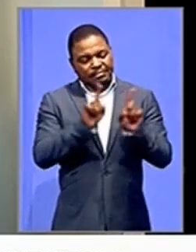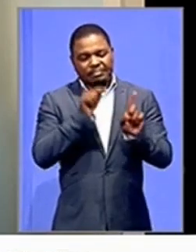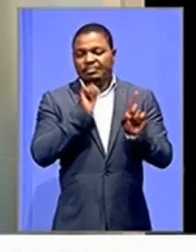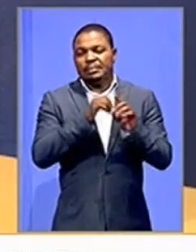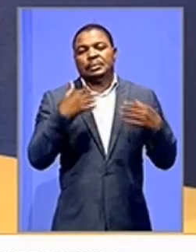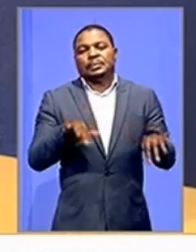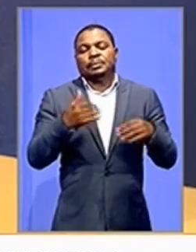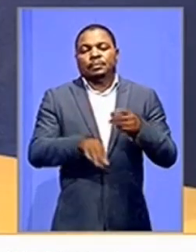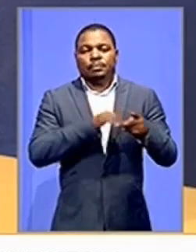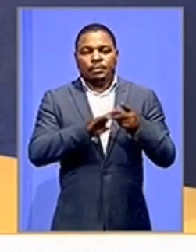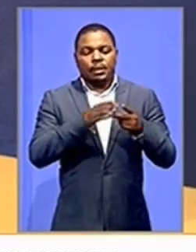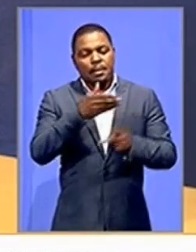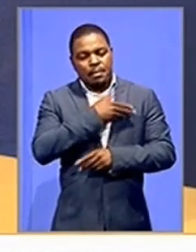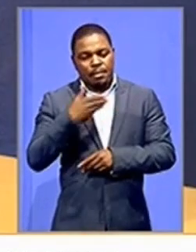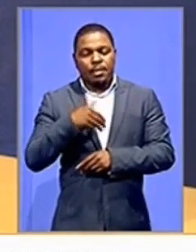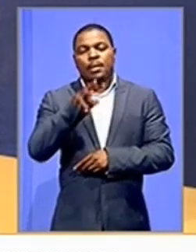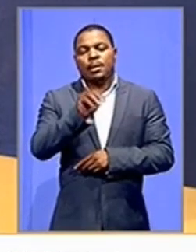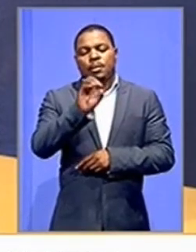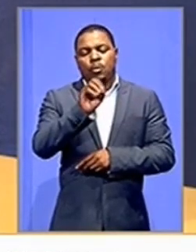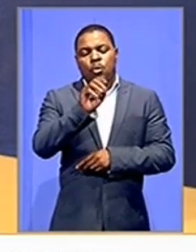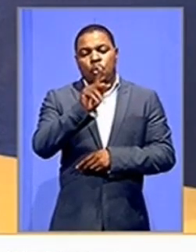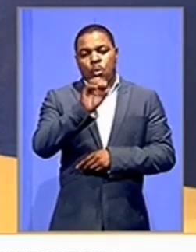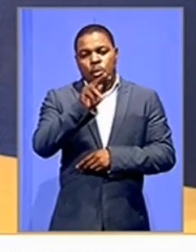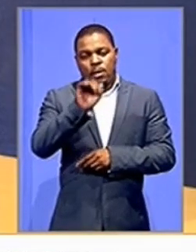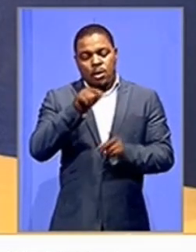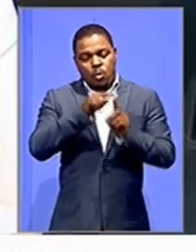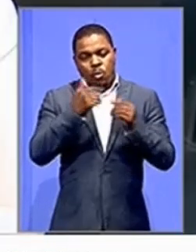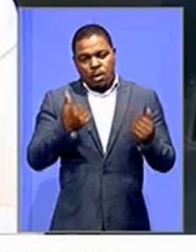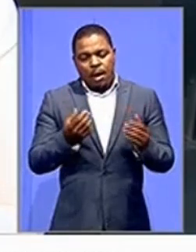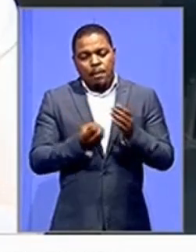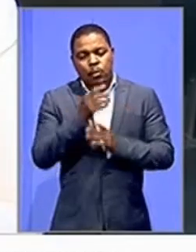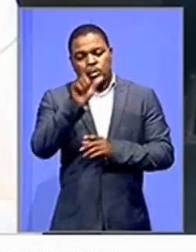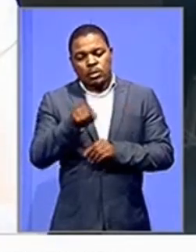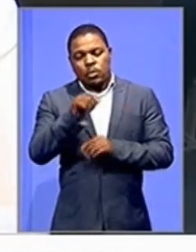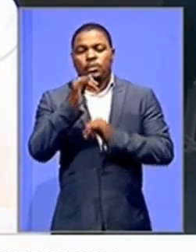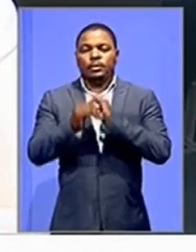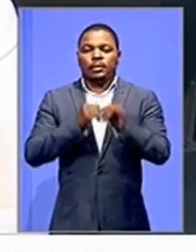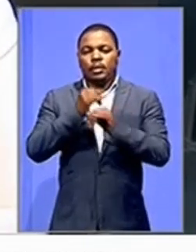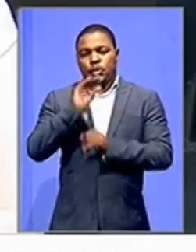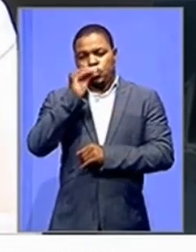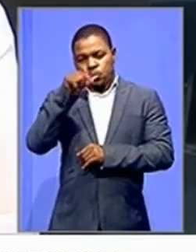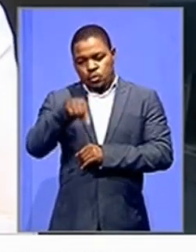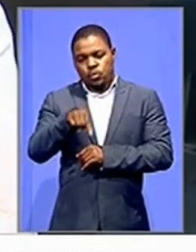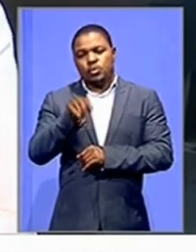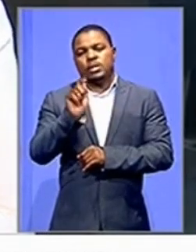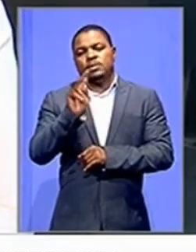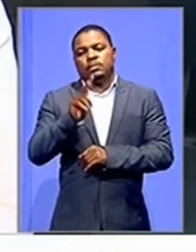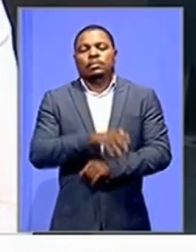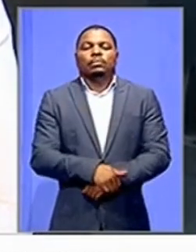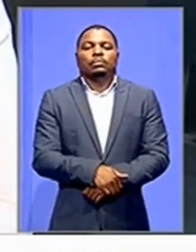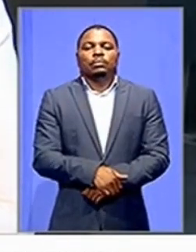Kgomo hammoho le mme Sophie Mokoena eo ha jwale e le mohlophisi wa ditaba tsa matjhaba mona televisioneng.